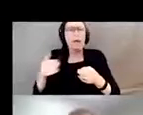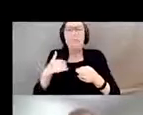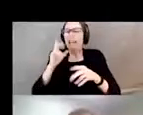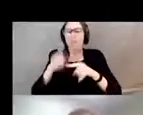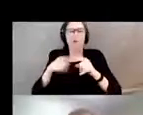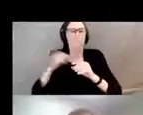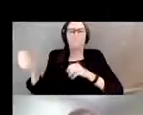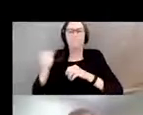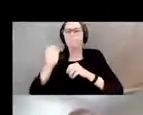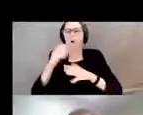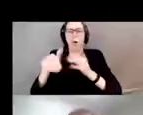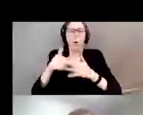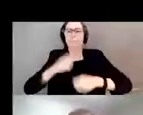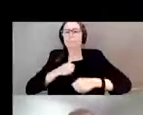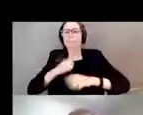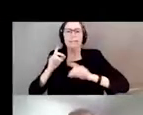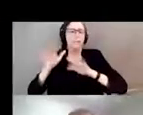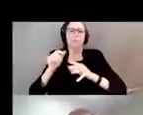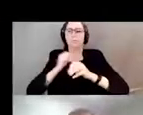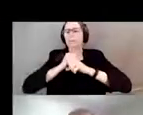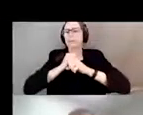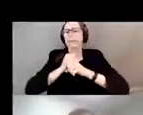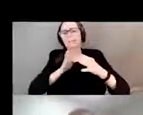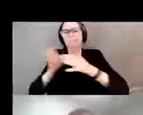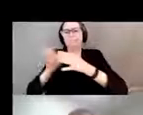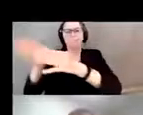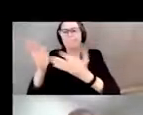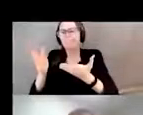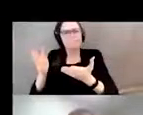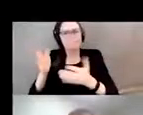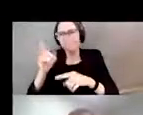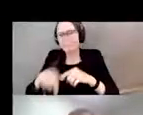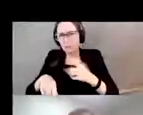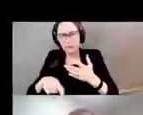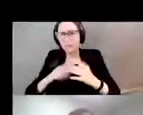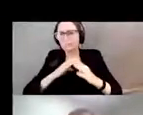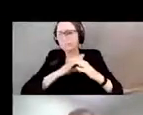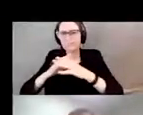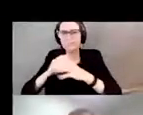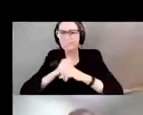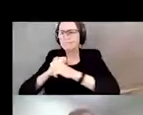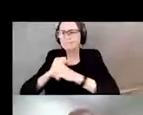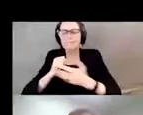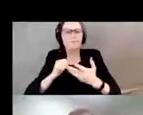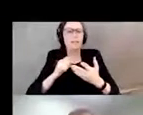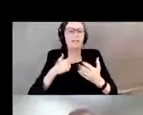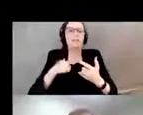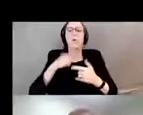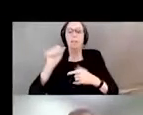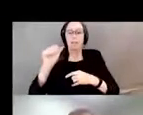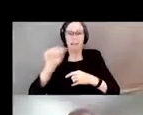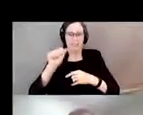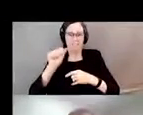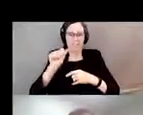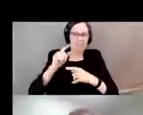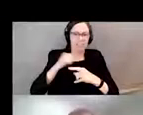every mile of that route. And so what happens is that the Afghan insurgents figure out where the